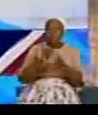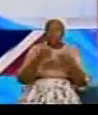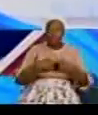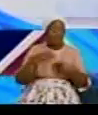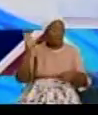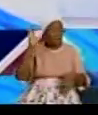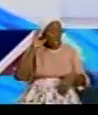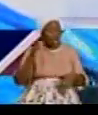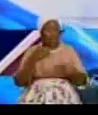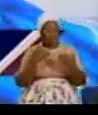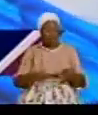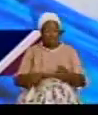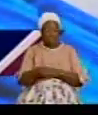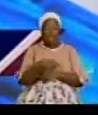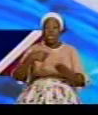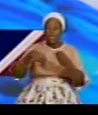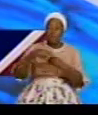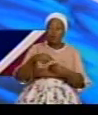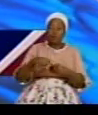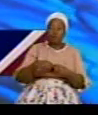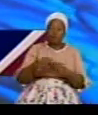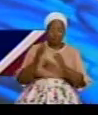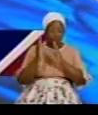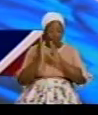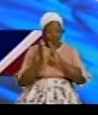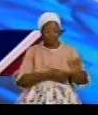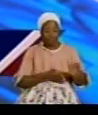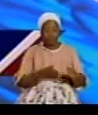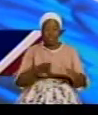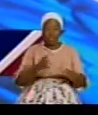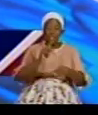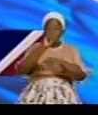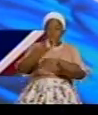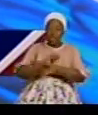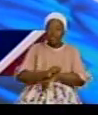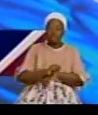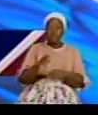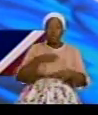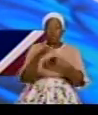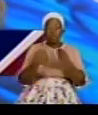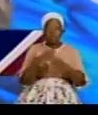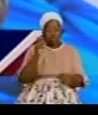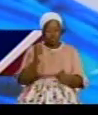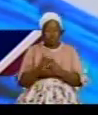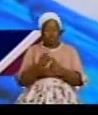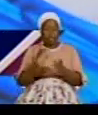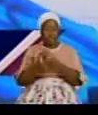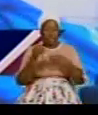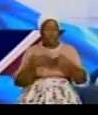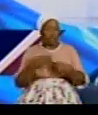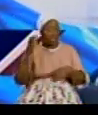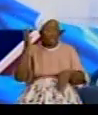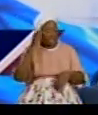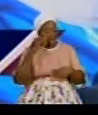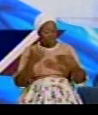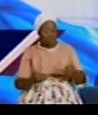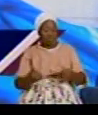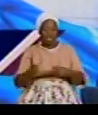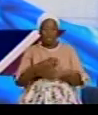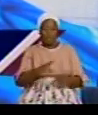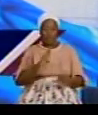today about rejecting tradition, all the words we have heard today about blocking